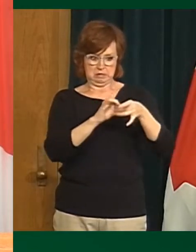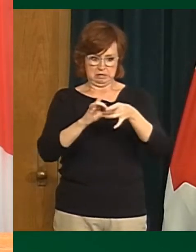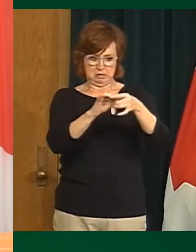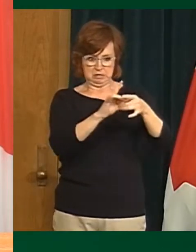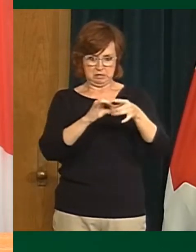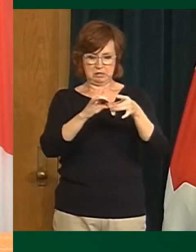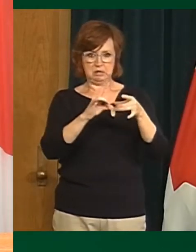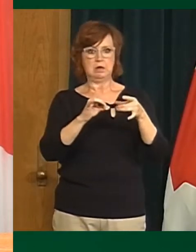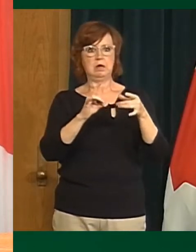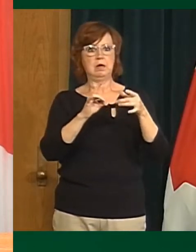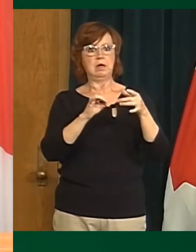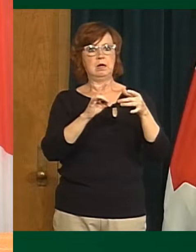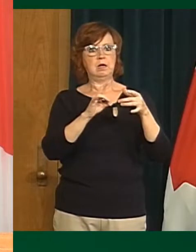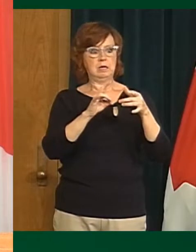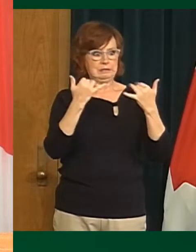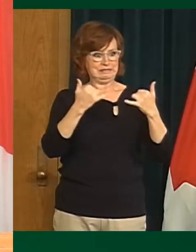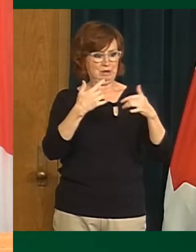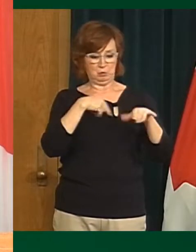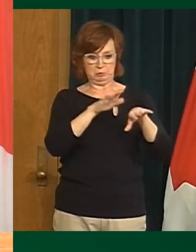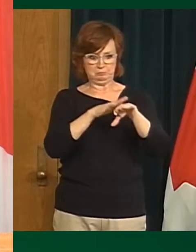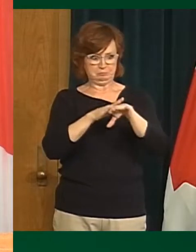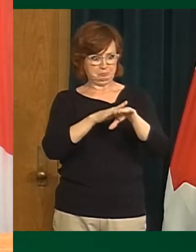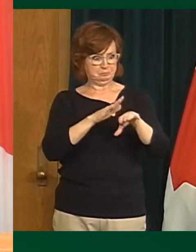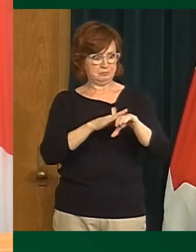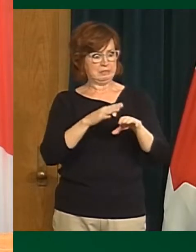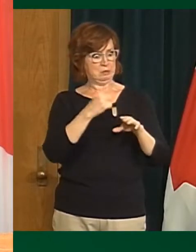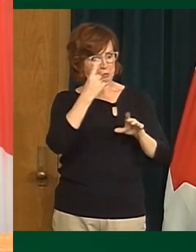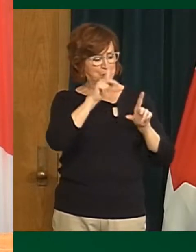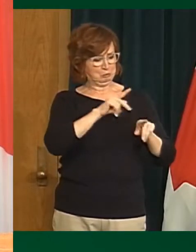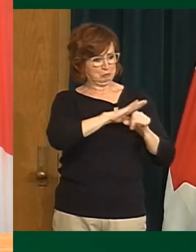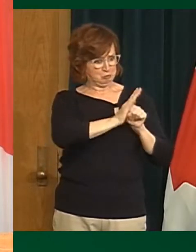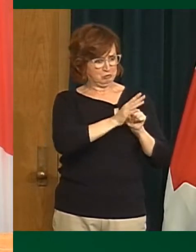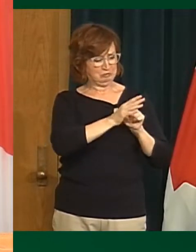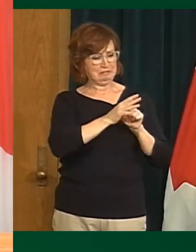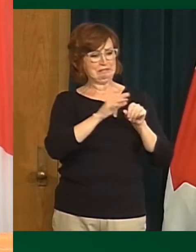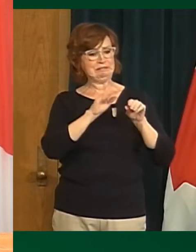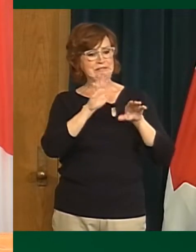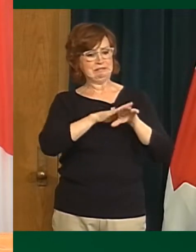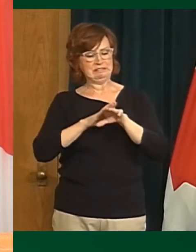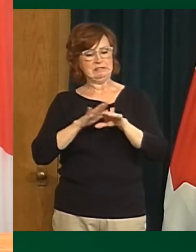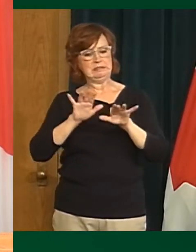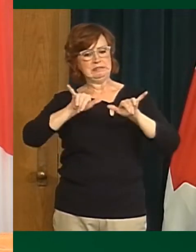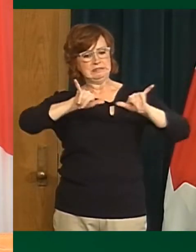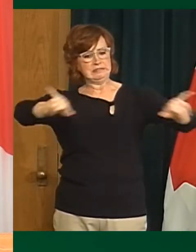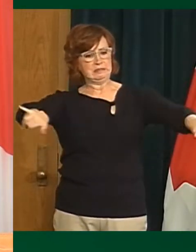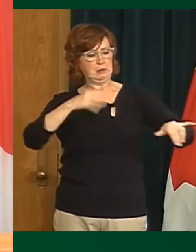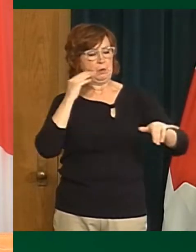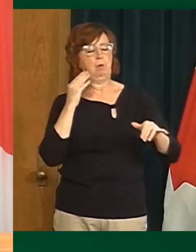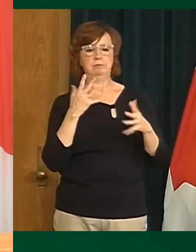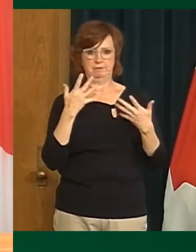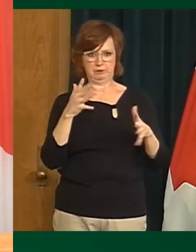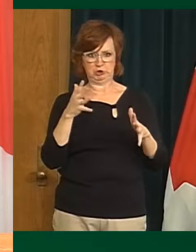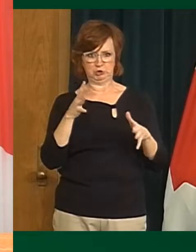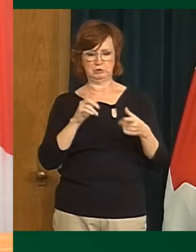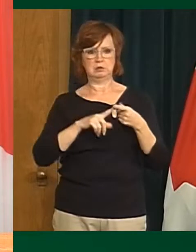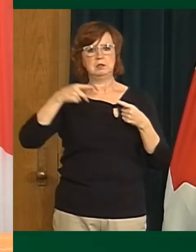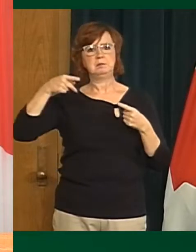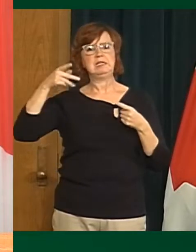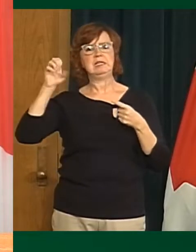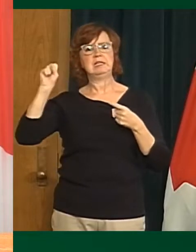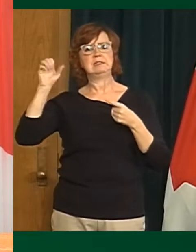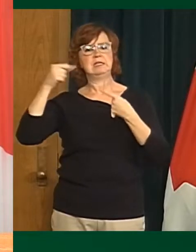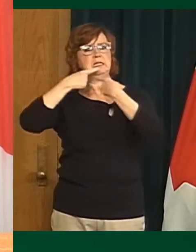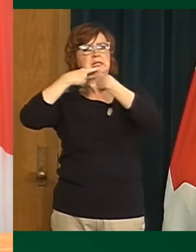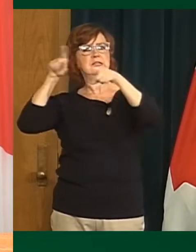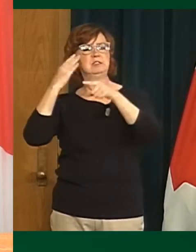home, however, as multiple households were involved, a PSA, public service announcement,